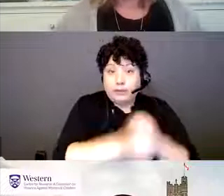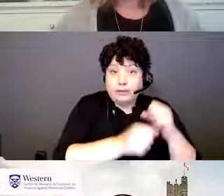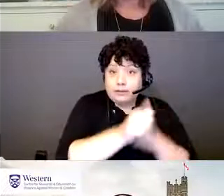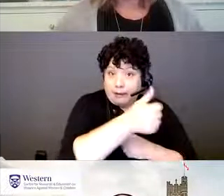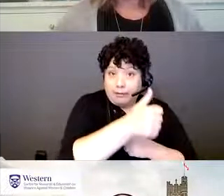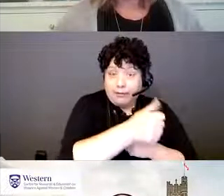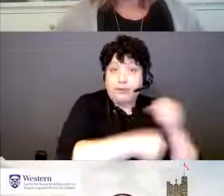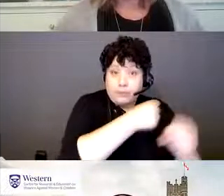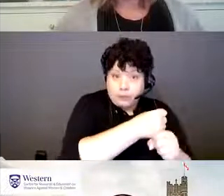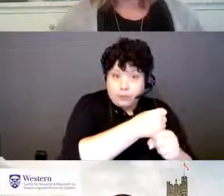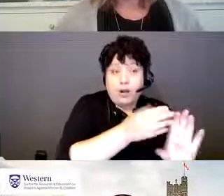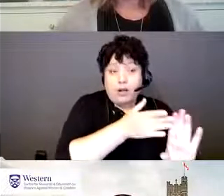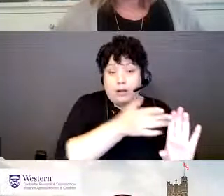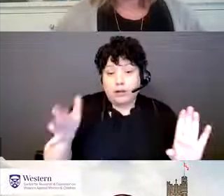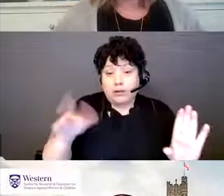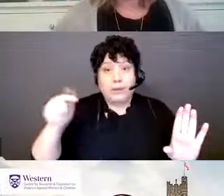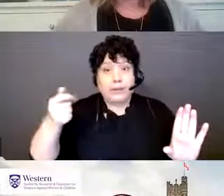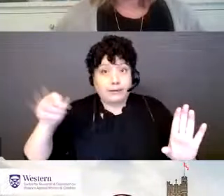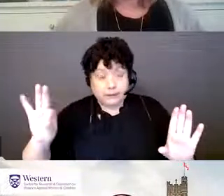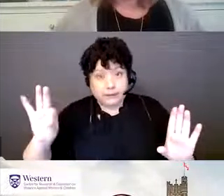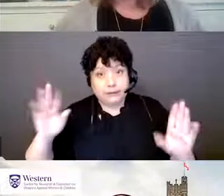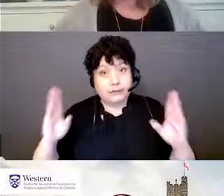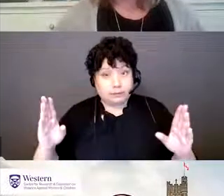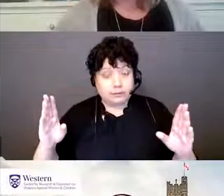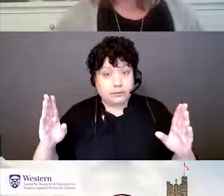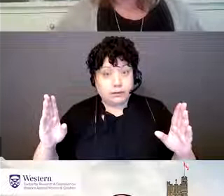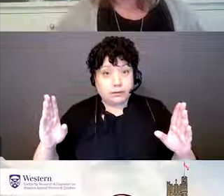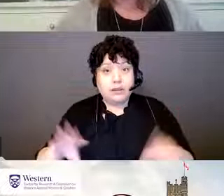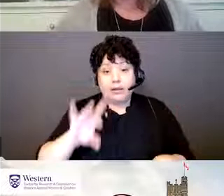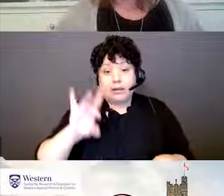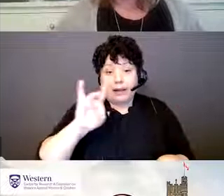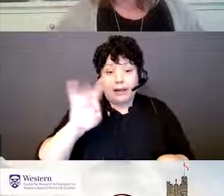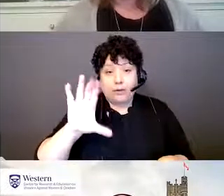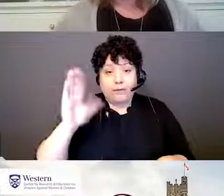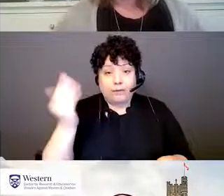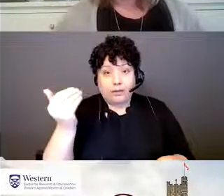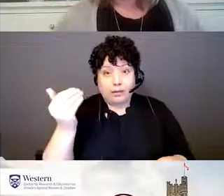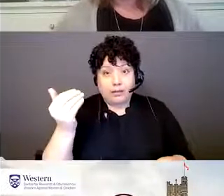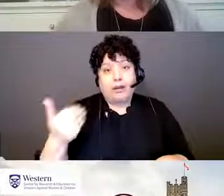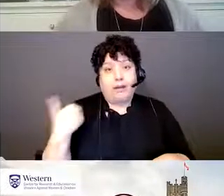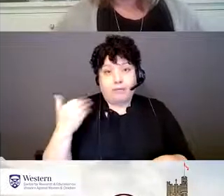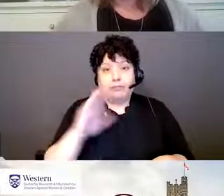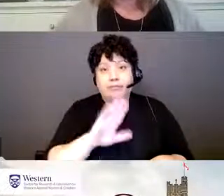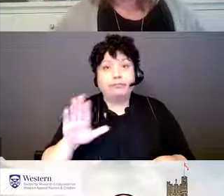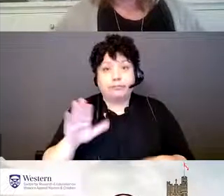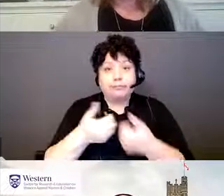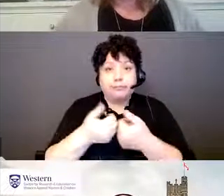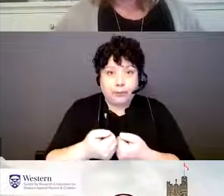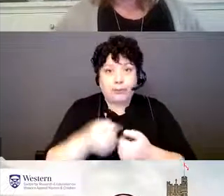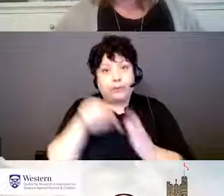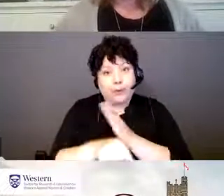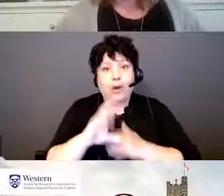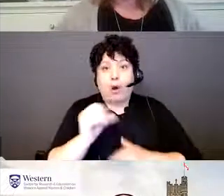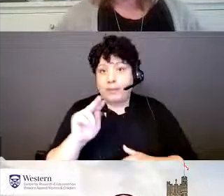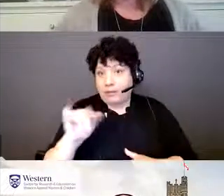and 2019, there are 815 domestic homicides across the country. Look at the